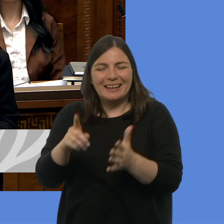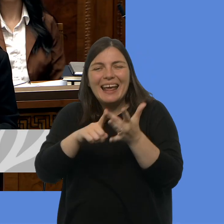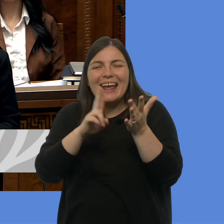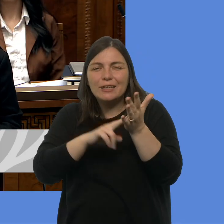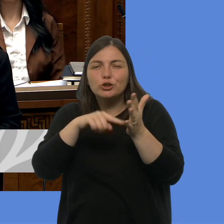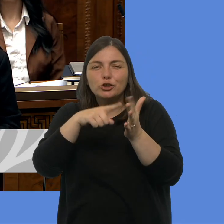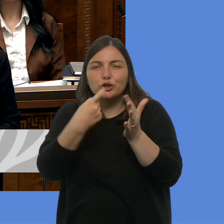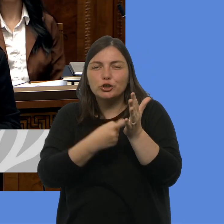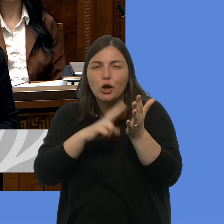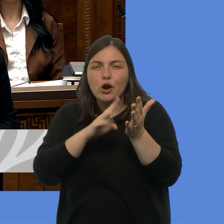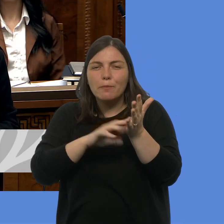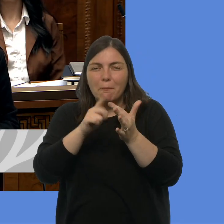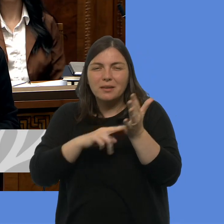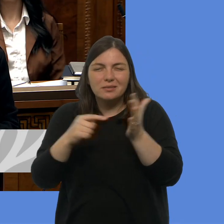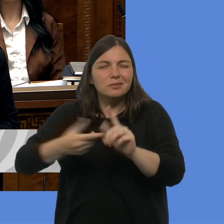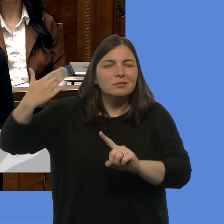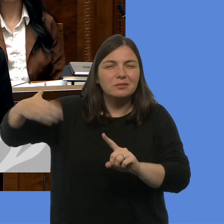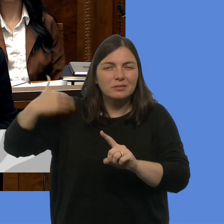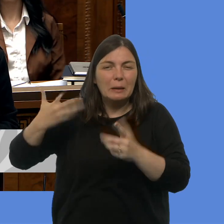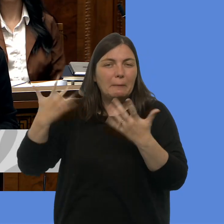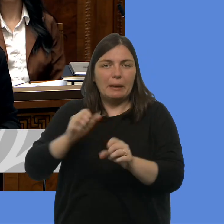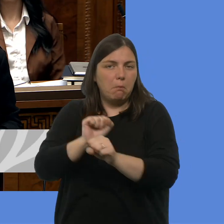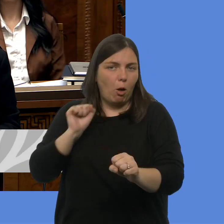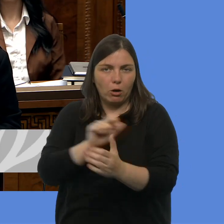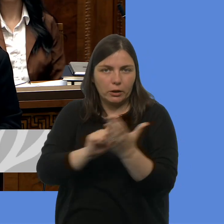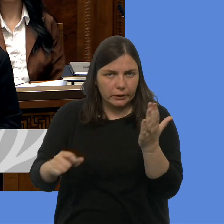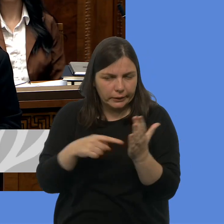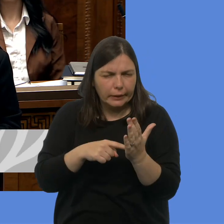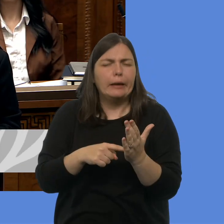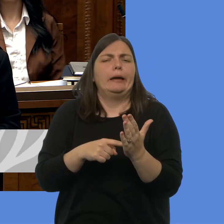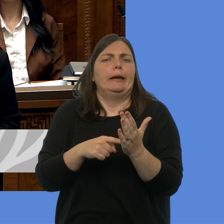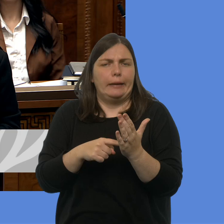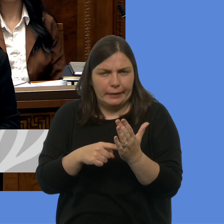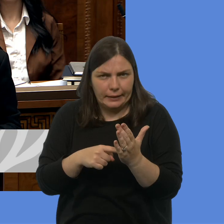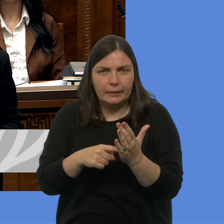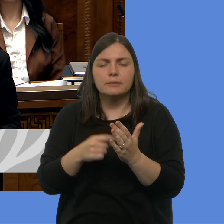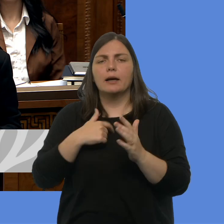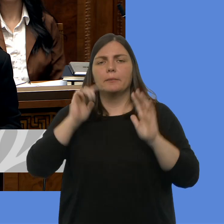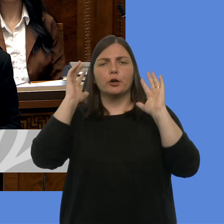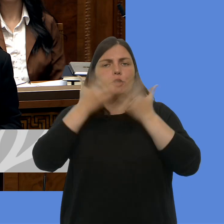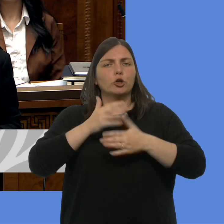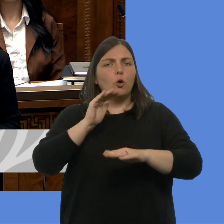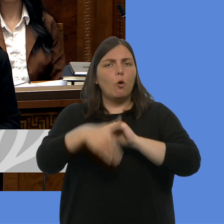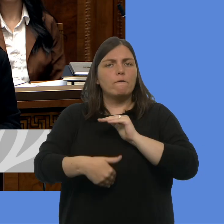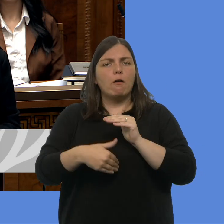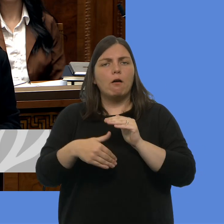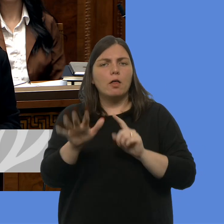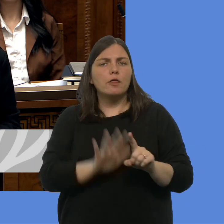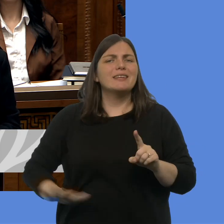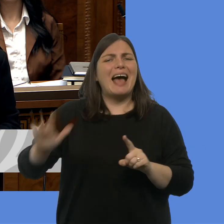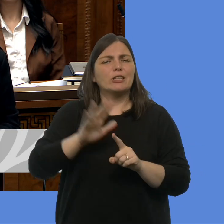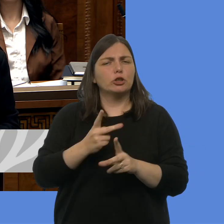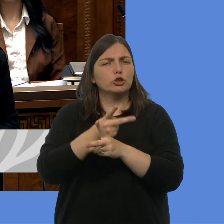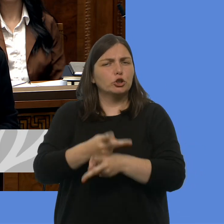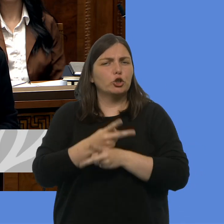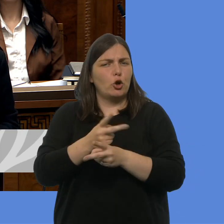we have the British Government reintroducing this again. I'm also concerned about the national security veto. So what does that mean in terms of people getting access